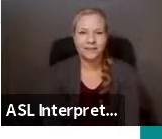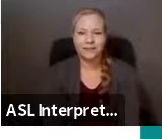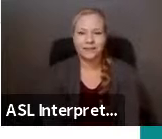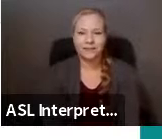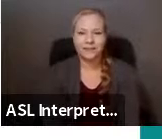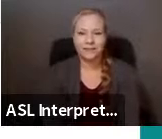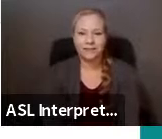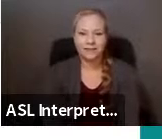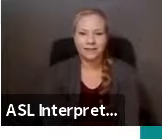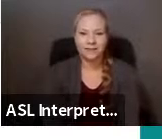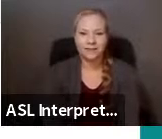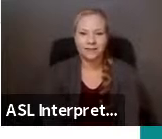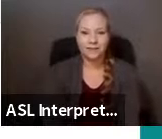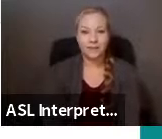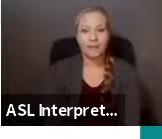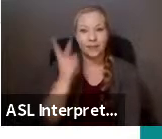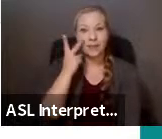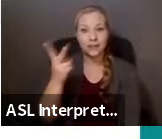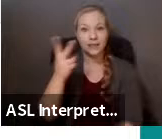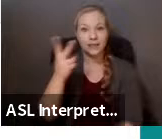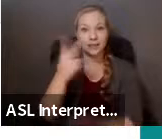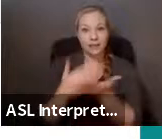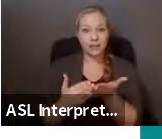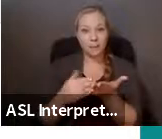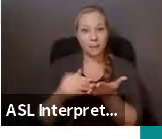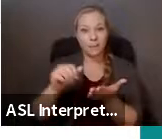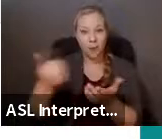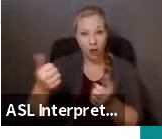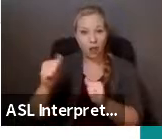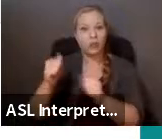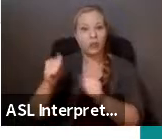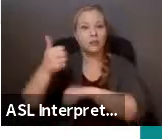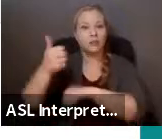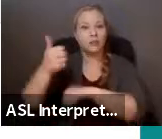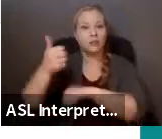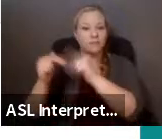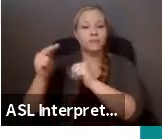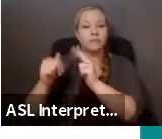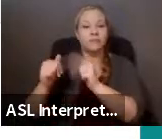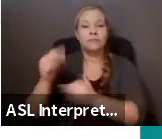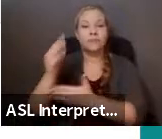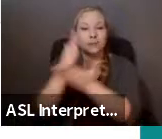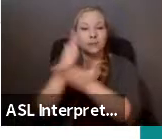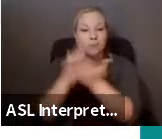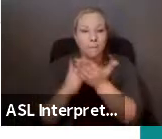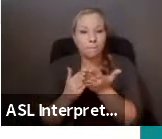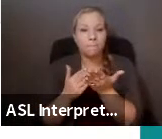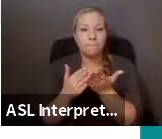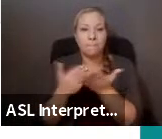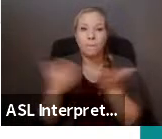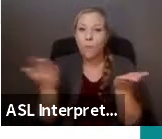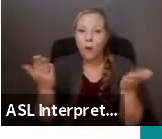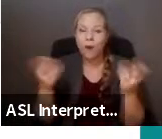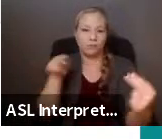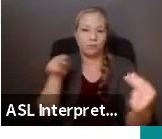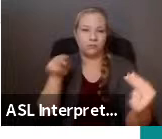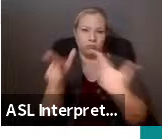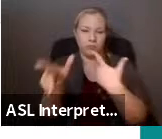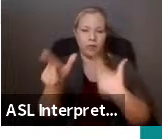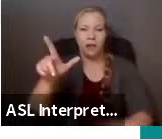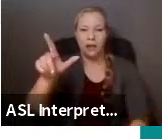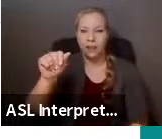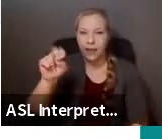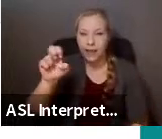some other existing facilities, bike lanes and shared roadways on the west side